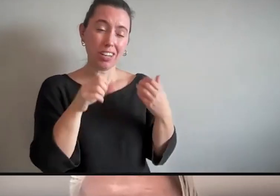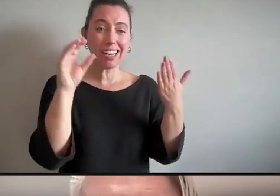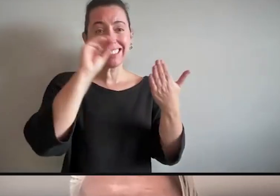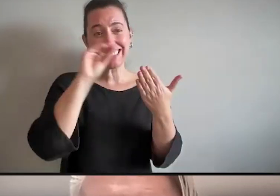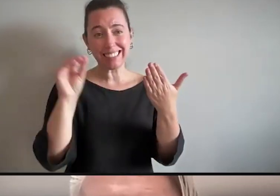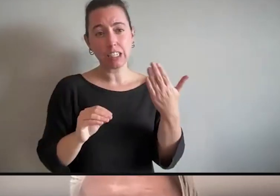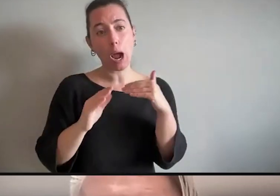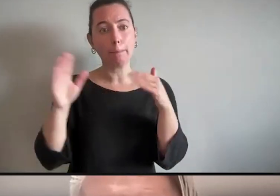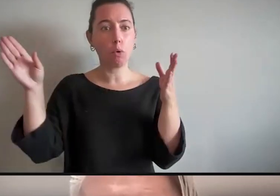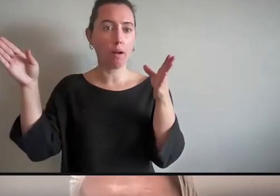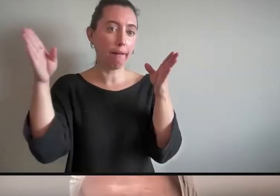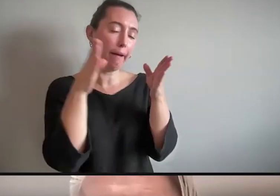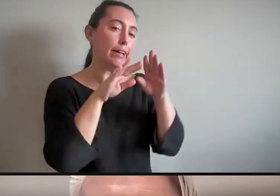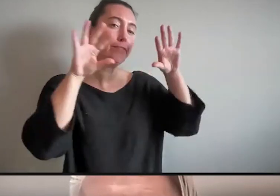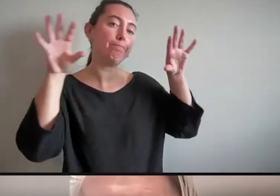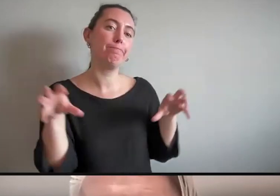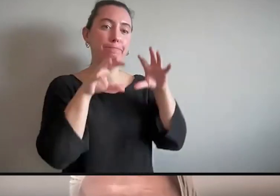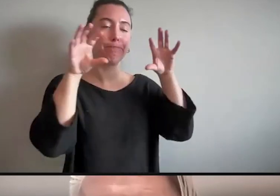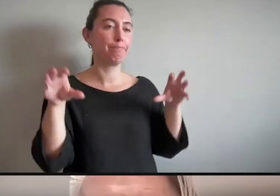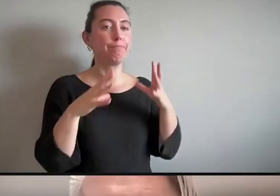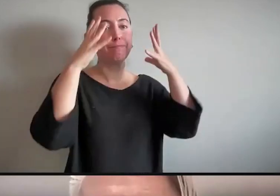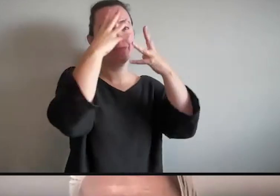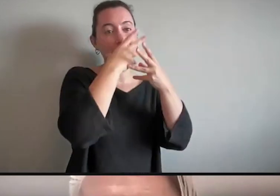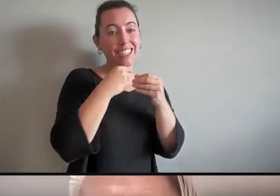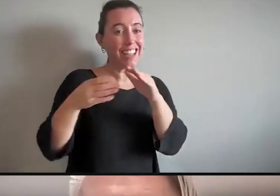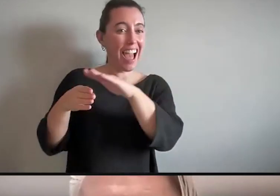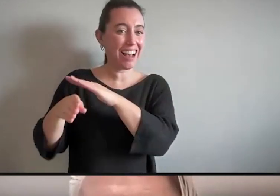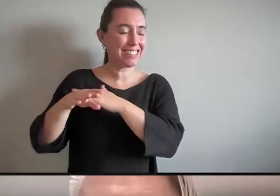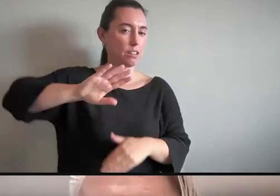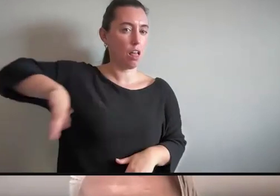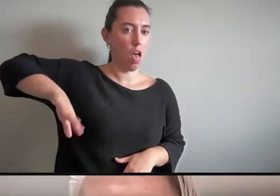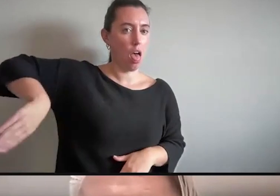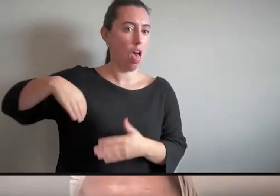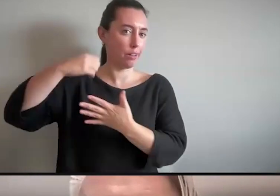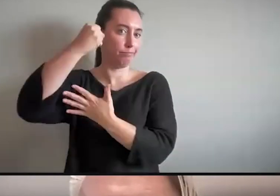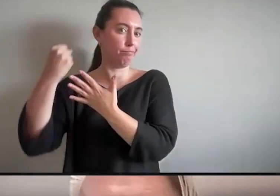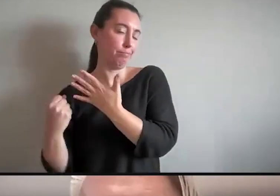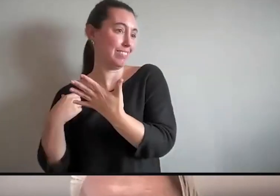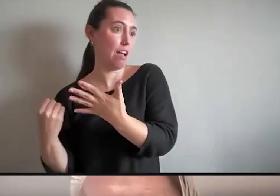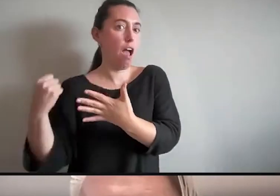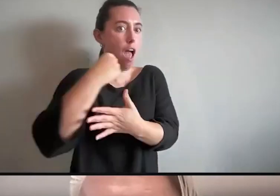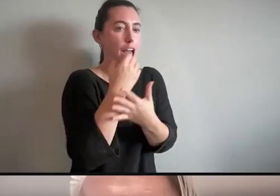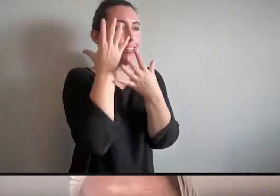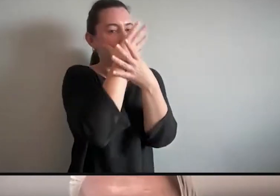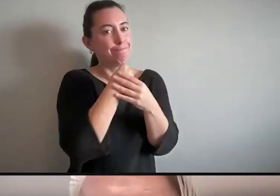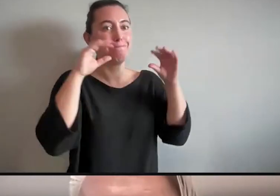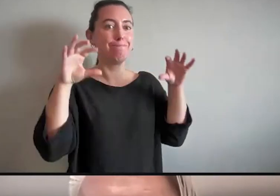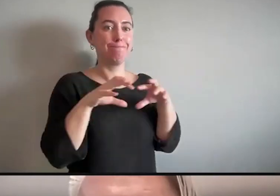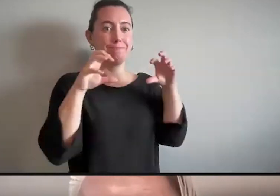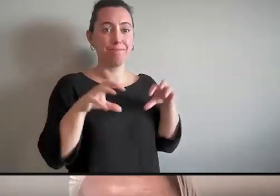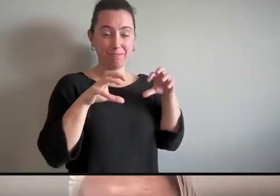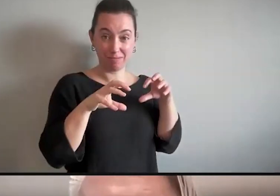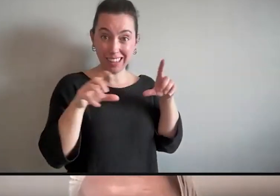pretty. They don't want things to be accessible. And so as things are being done, if we